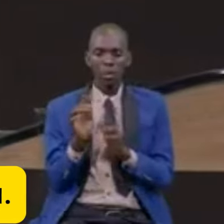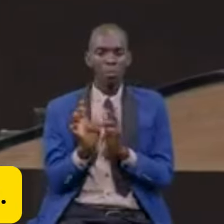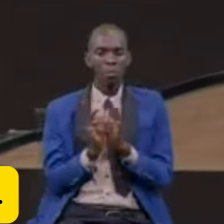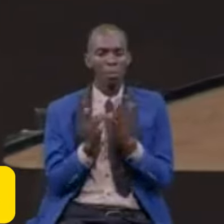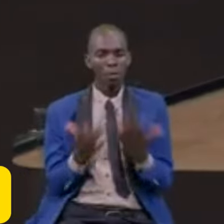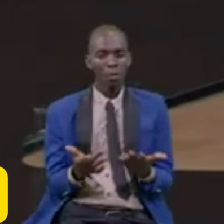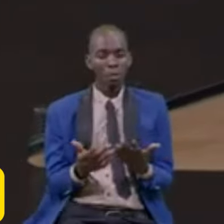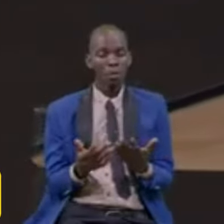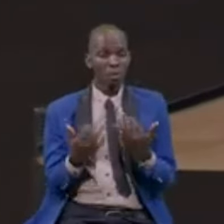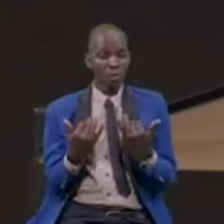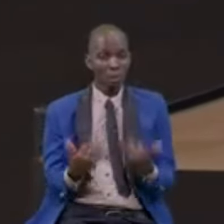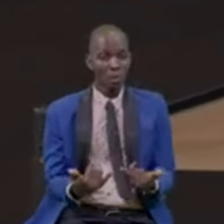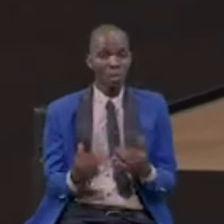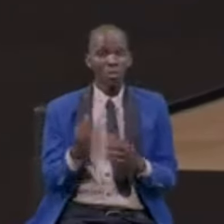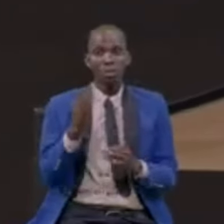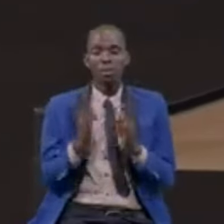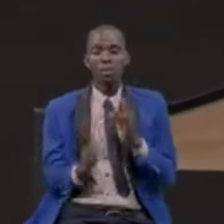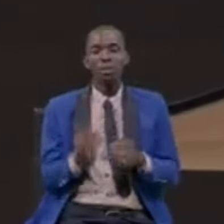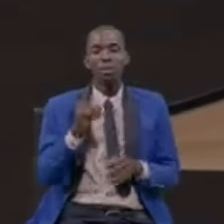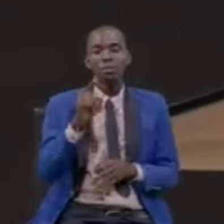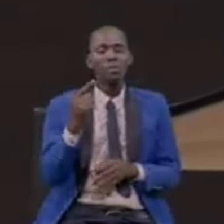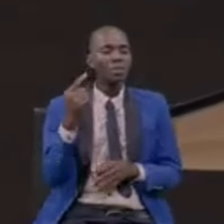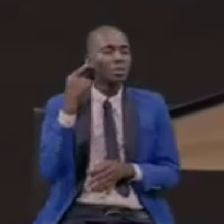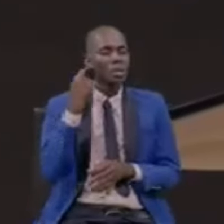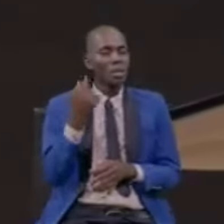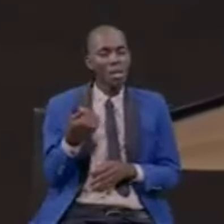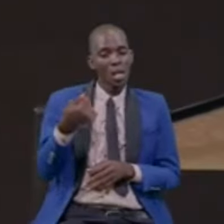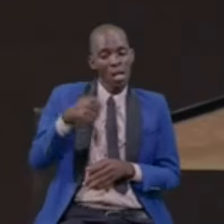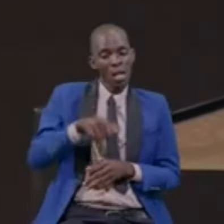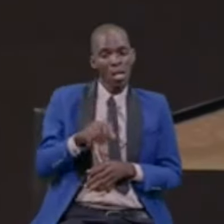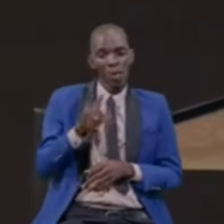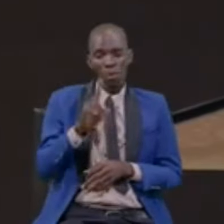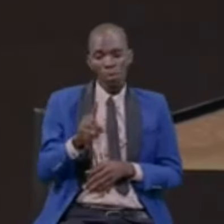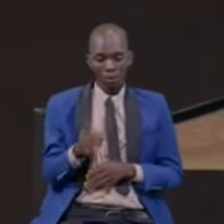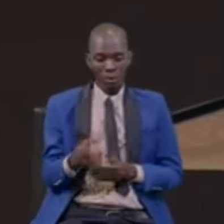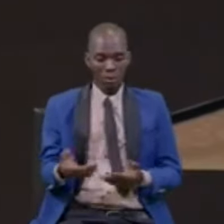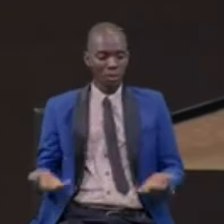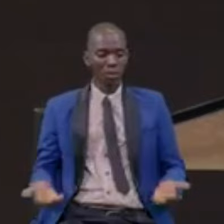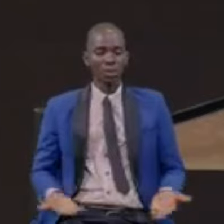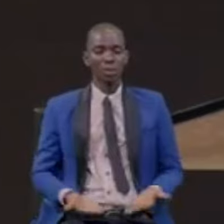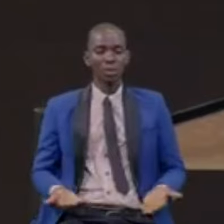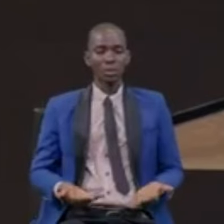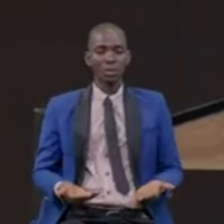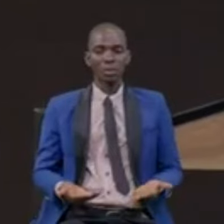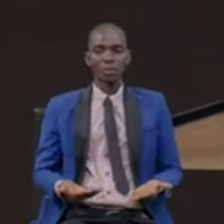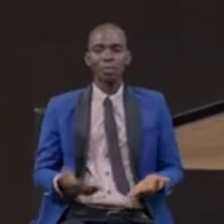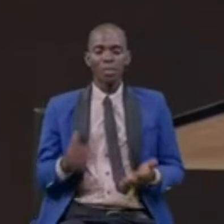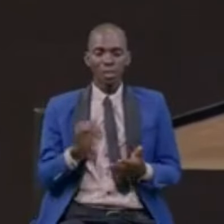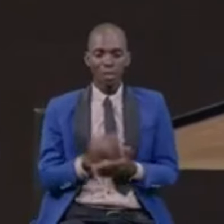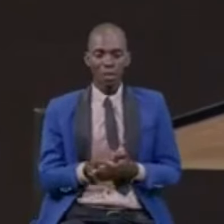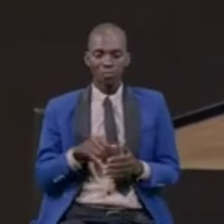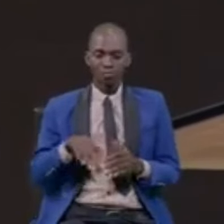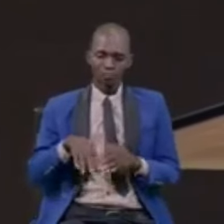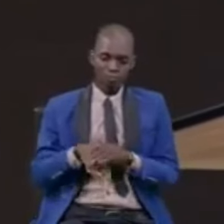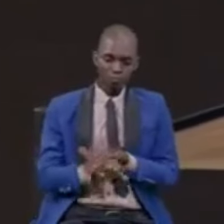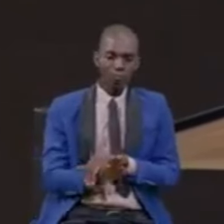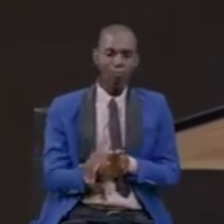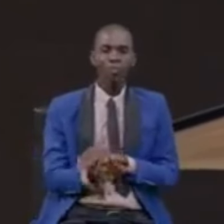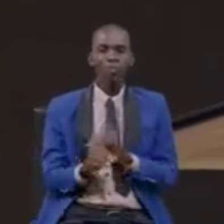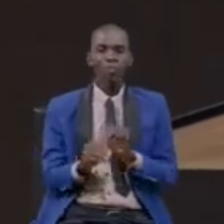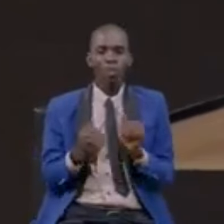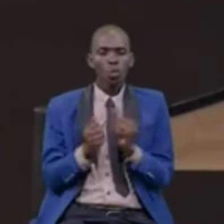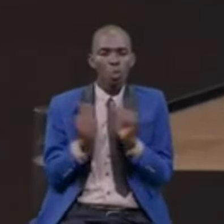hear anyone inside here, they creep in unawares, and we're not